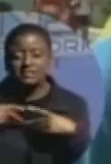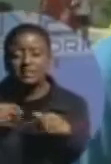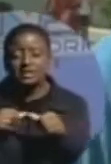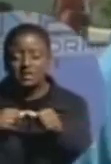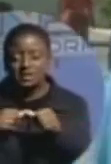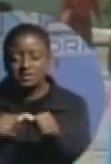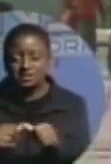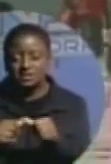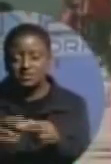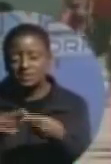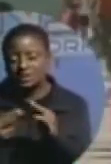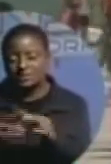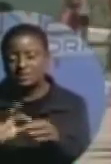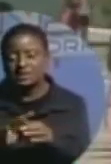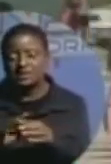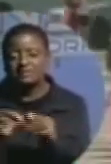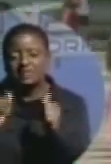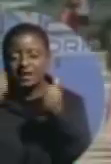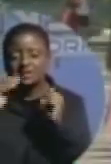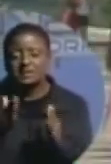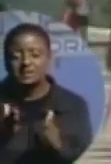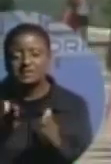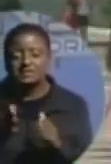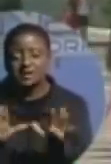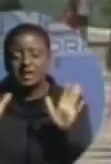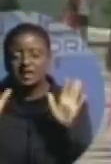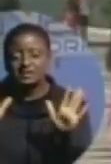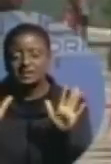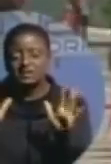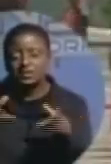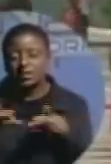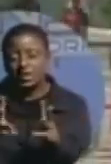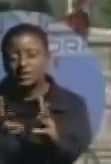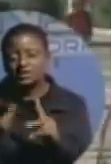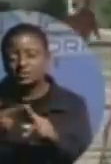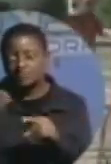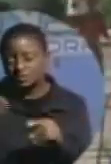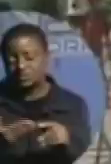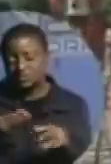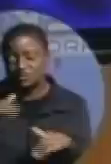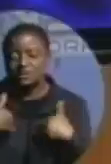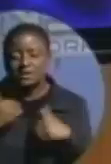way for a young person to be introduced into the sport and continue to develop.